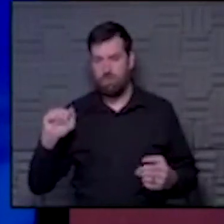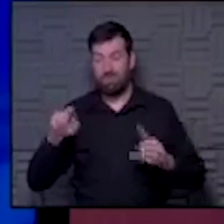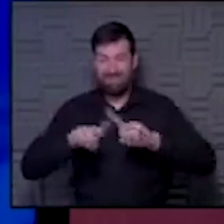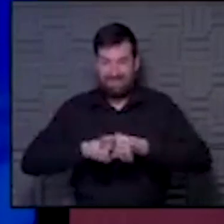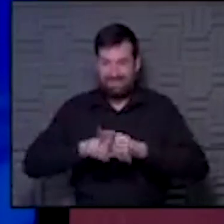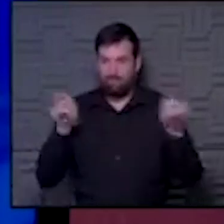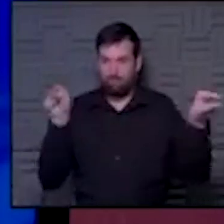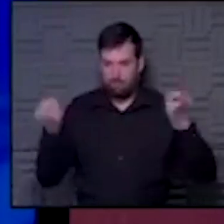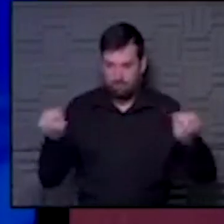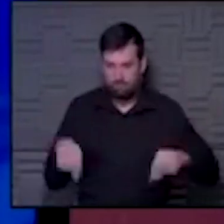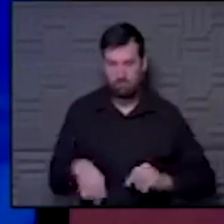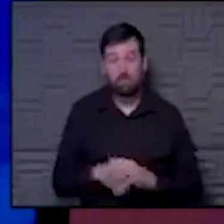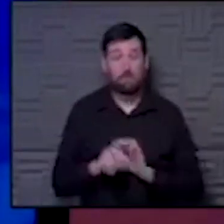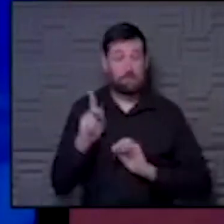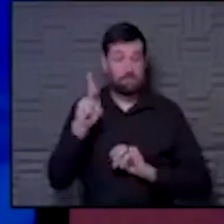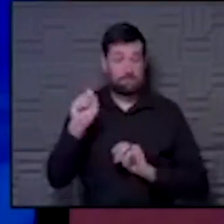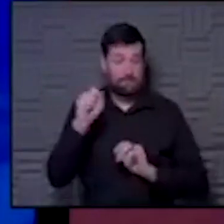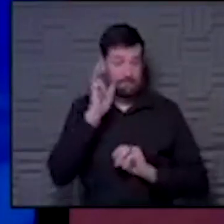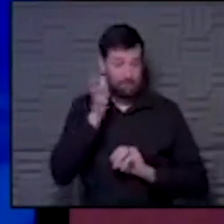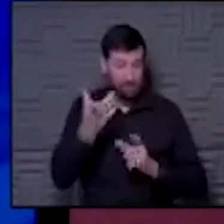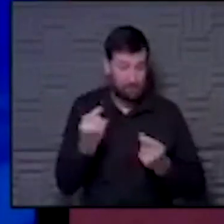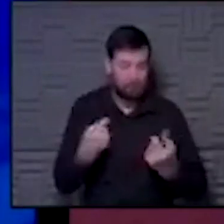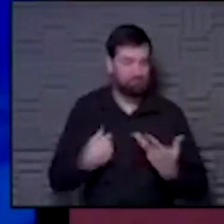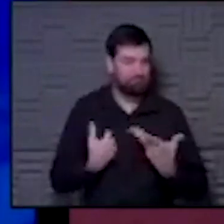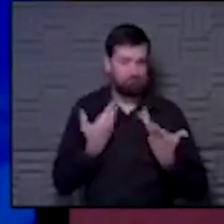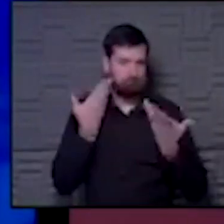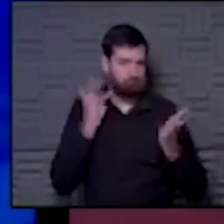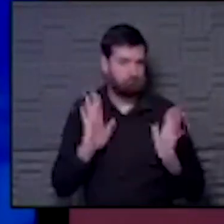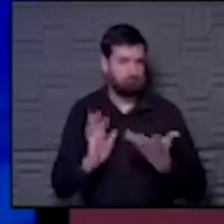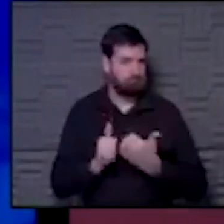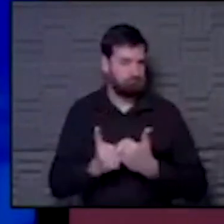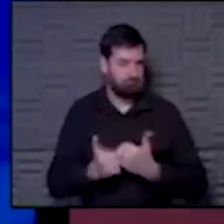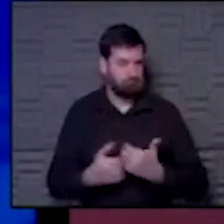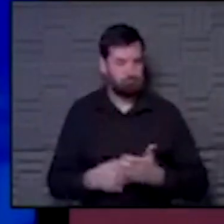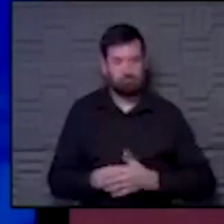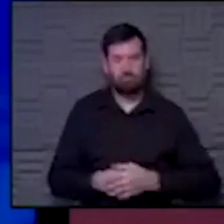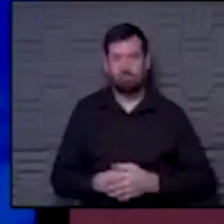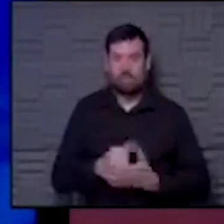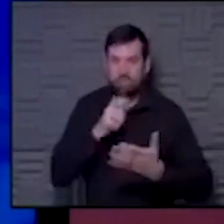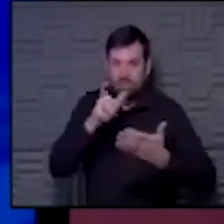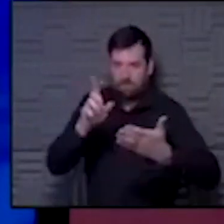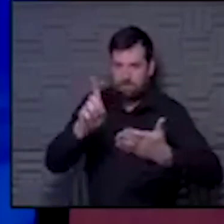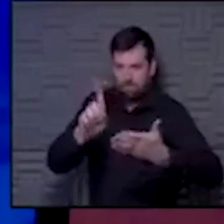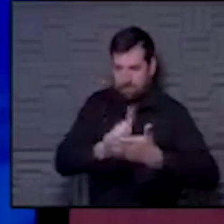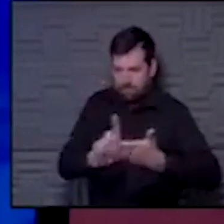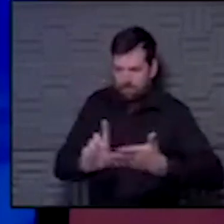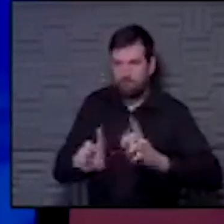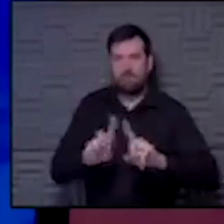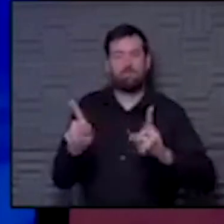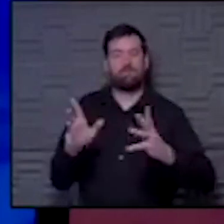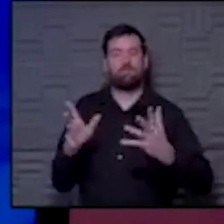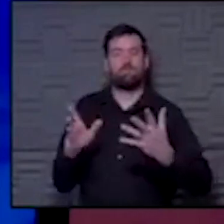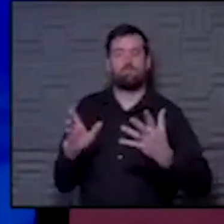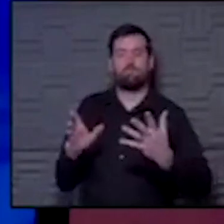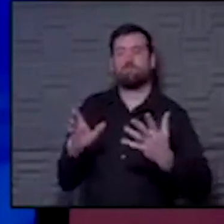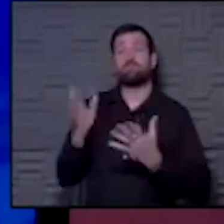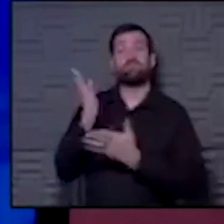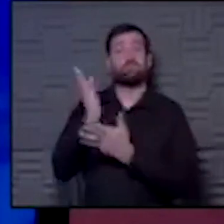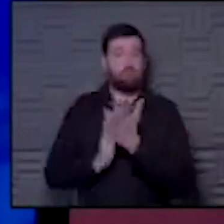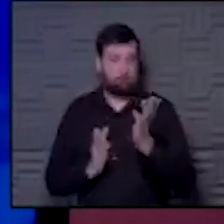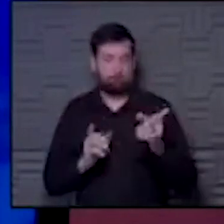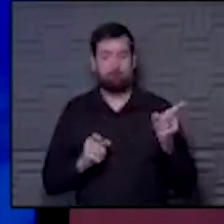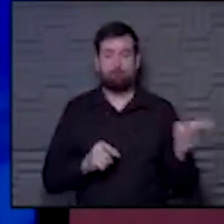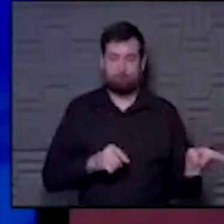states, and I don't know how Kansas will do this yet, and that not a criticism, just I don't know, but there are some places that are saying we're going to give the